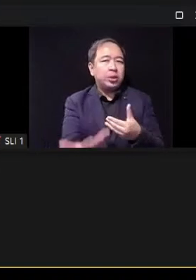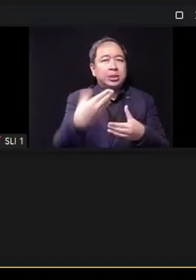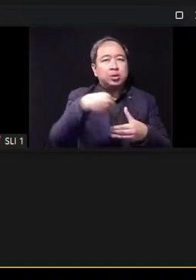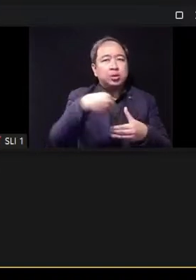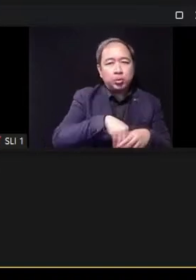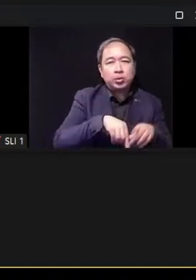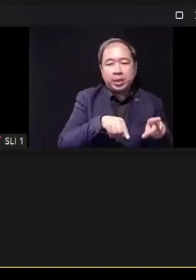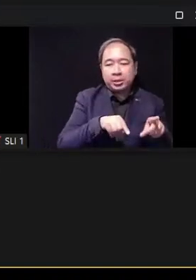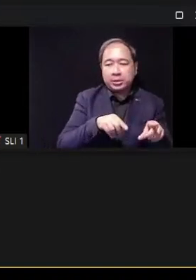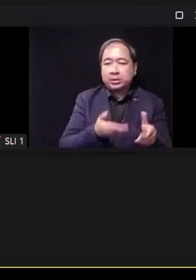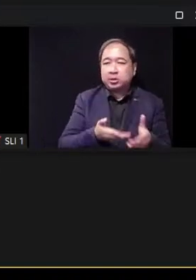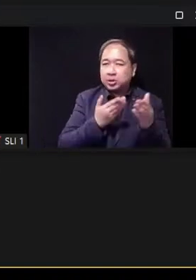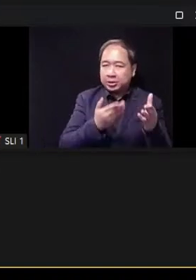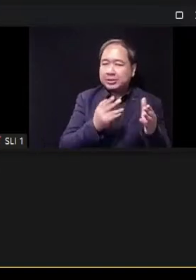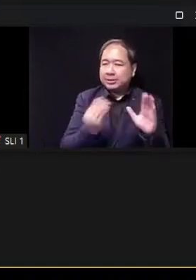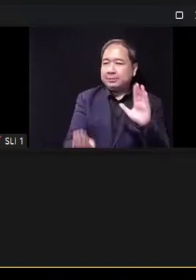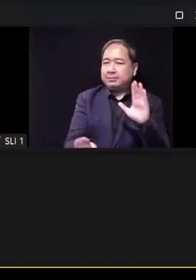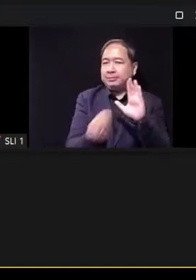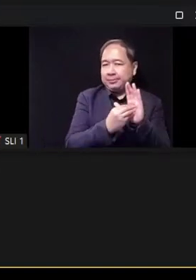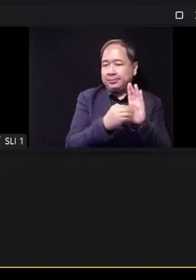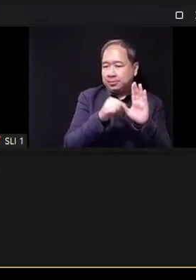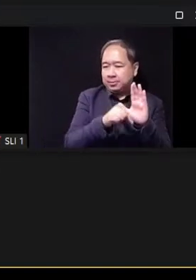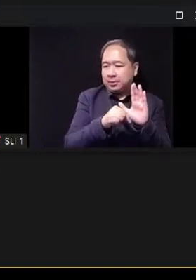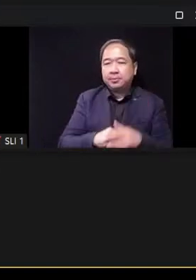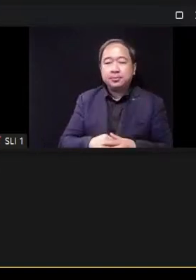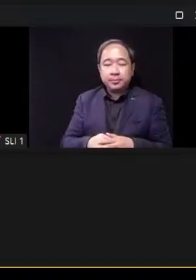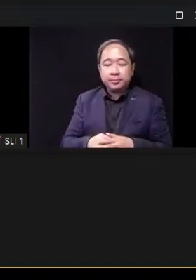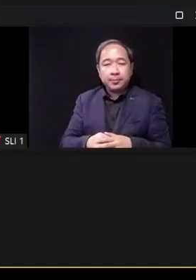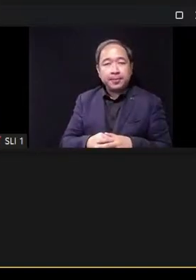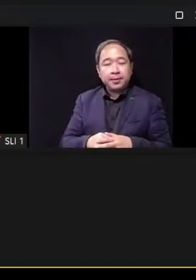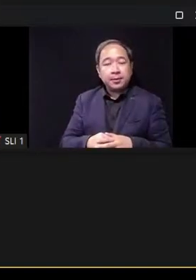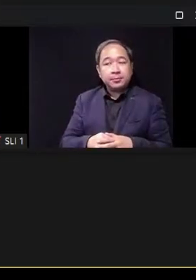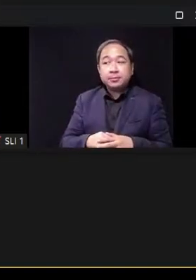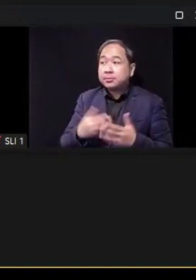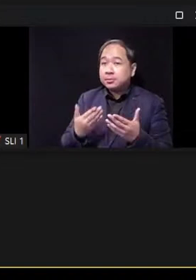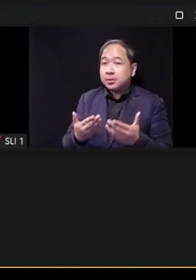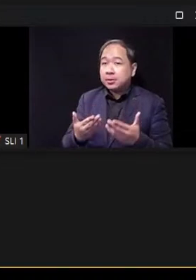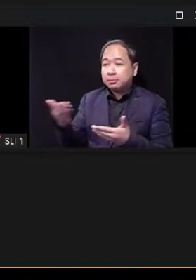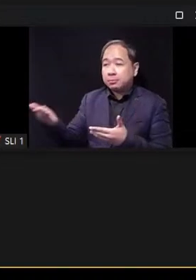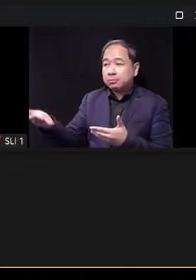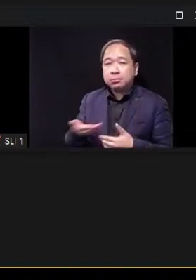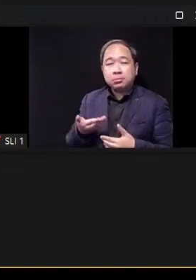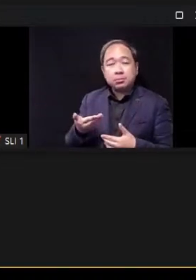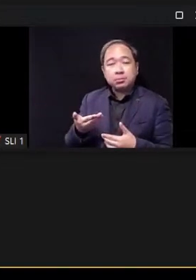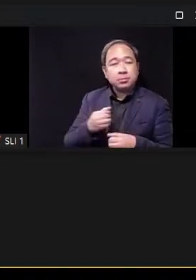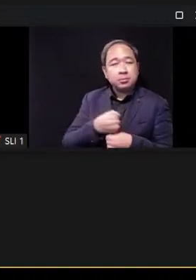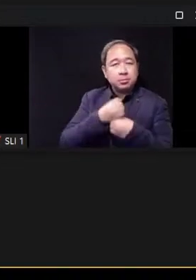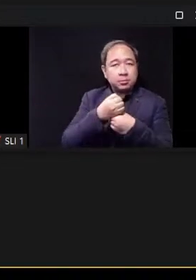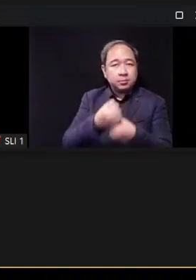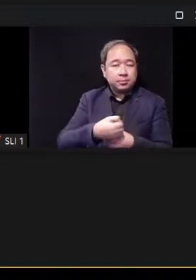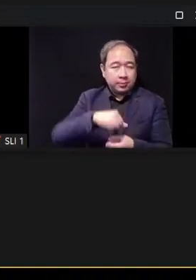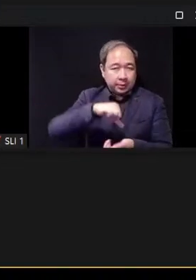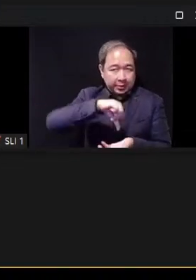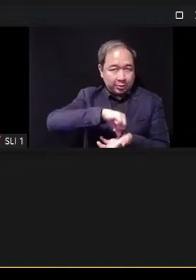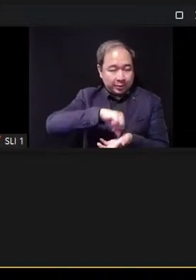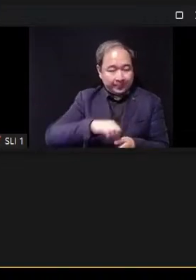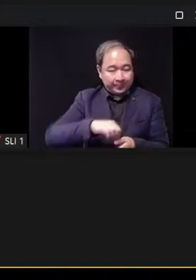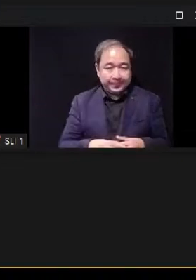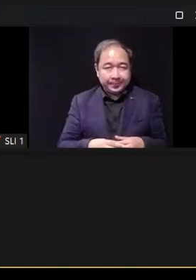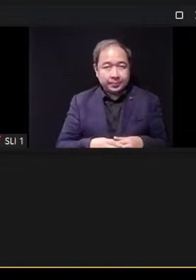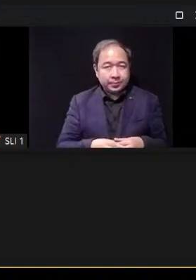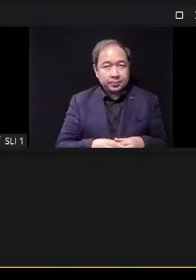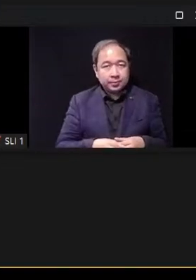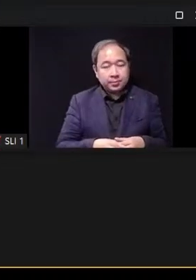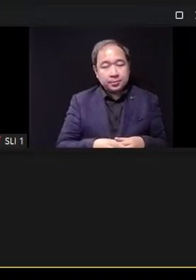within the respective mandates. May I now call on the distinguished delegate from Iran? Thank you so much, Madam